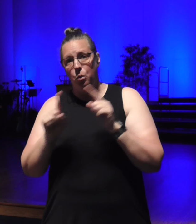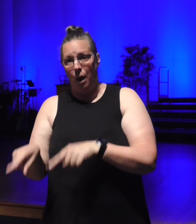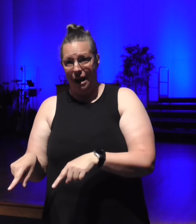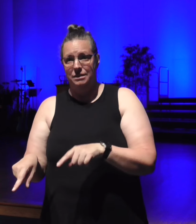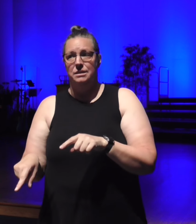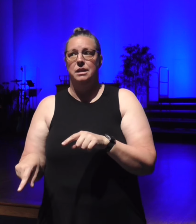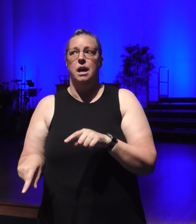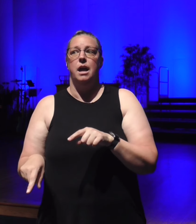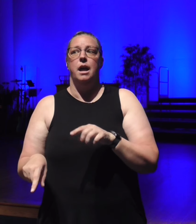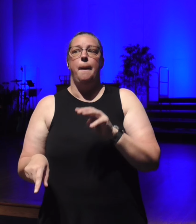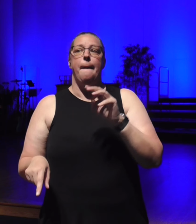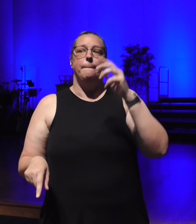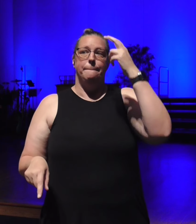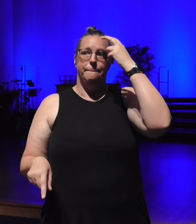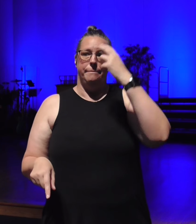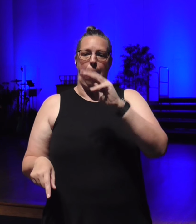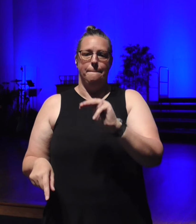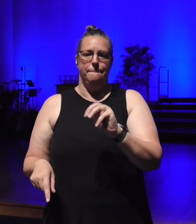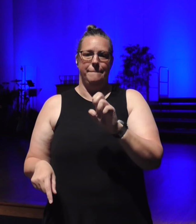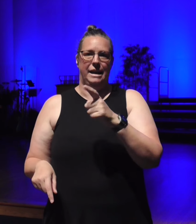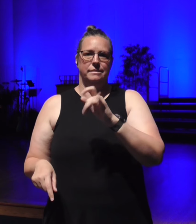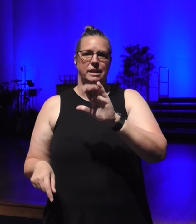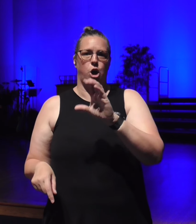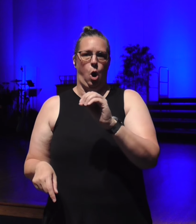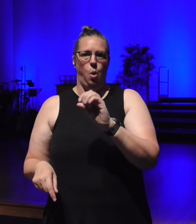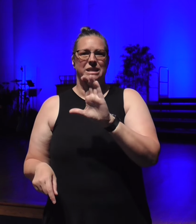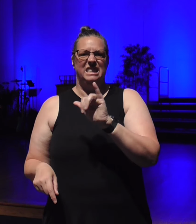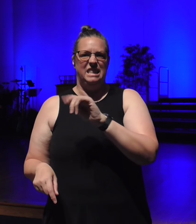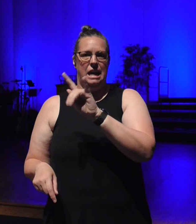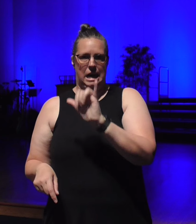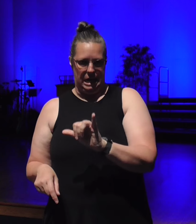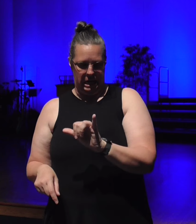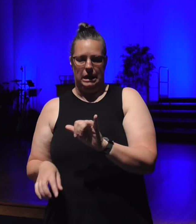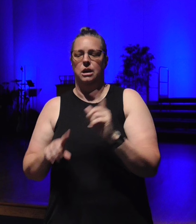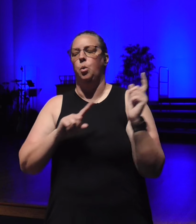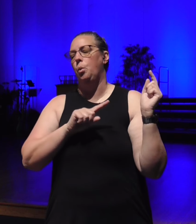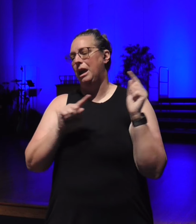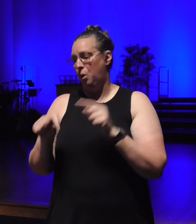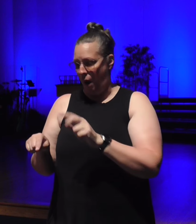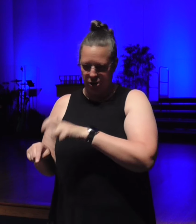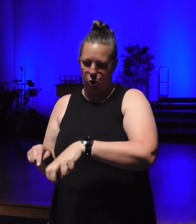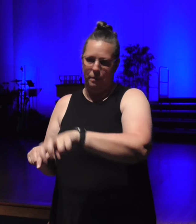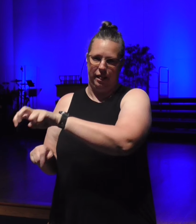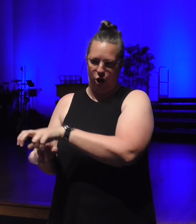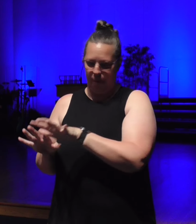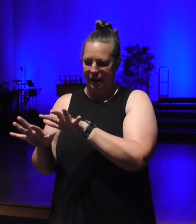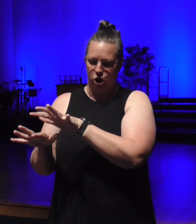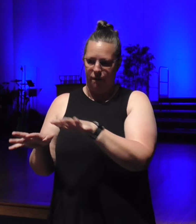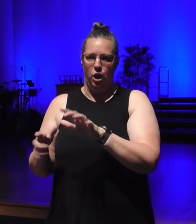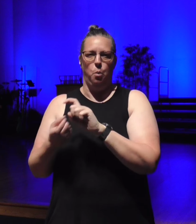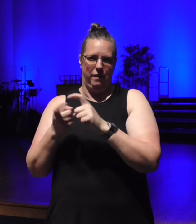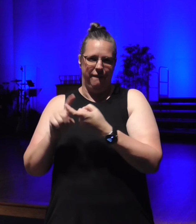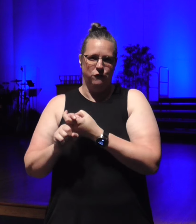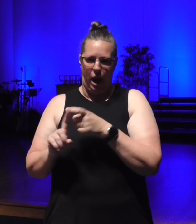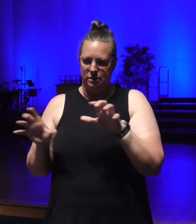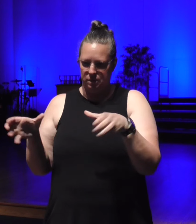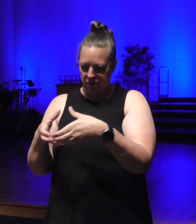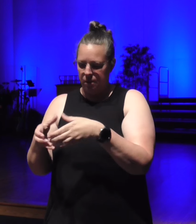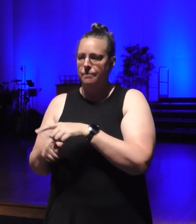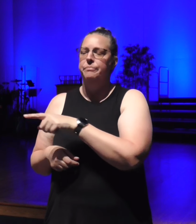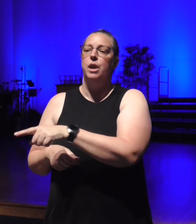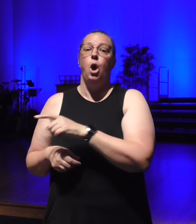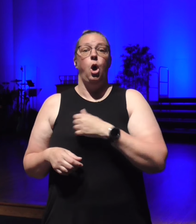Andrew. And unbeknownst to us, we stepped out of our taxi to meander into a parade of faith. We